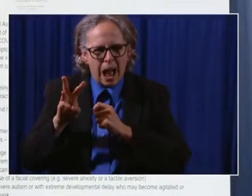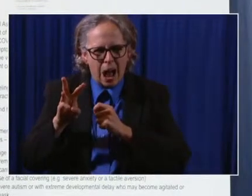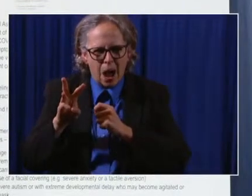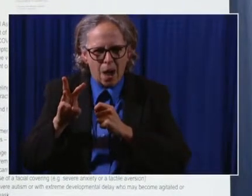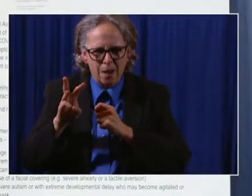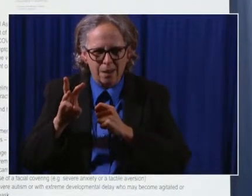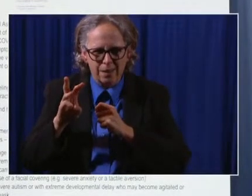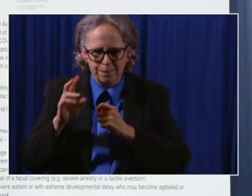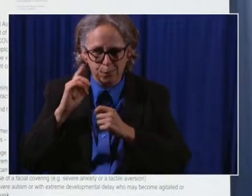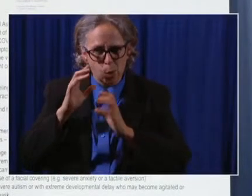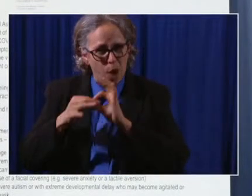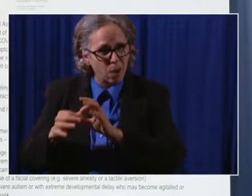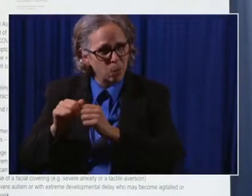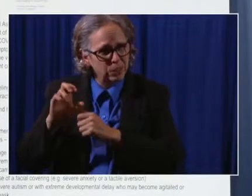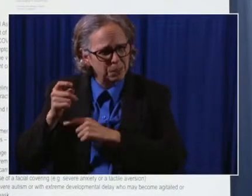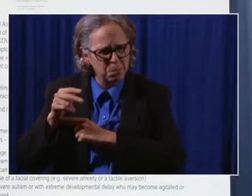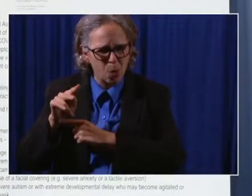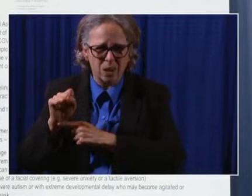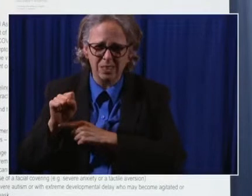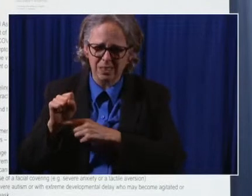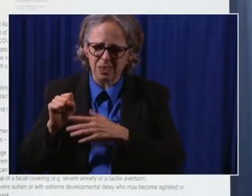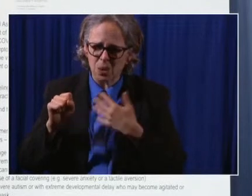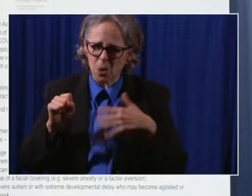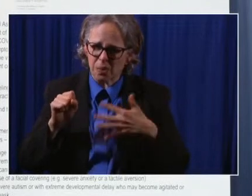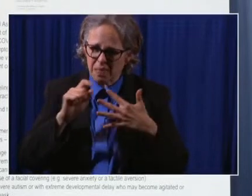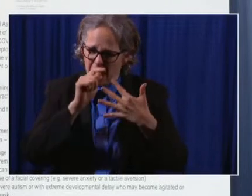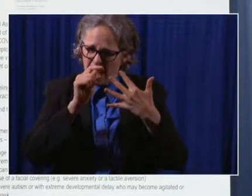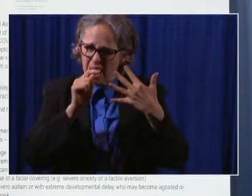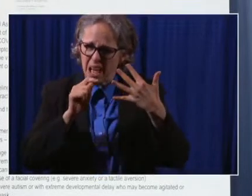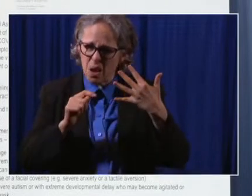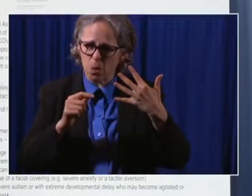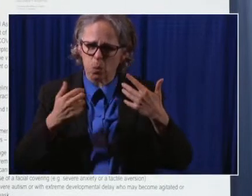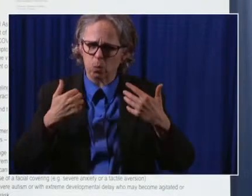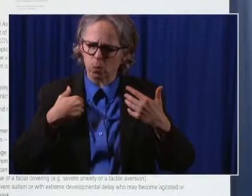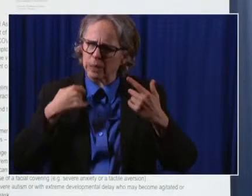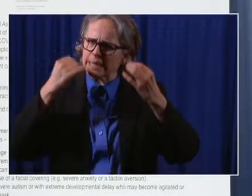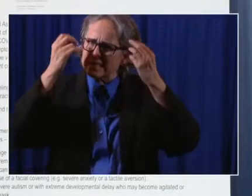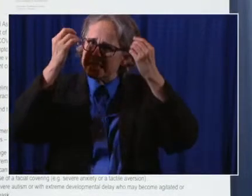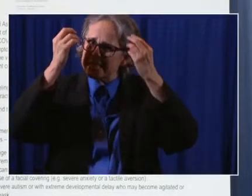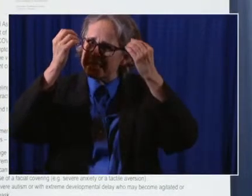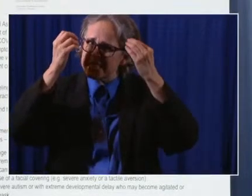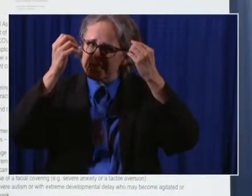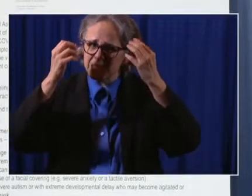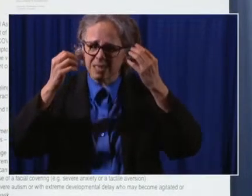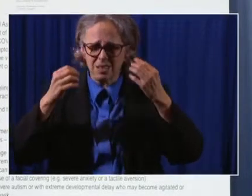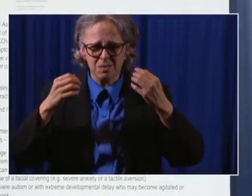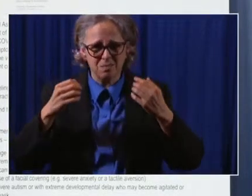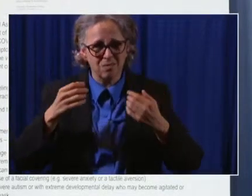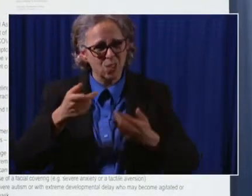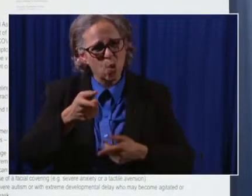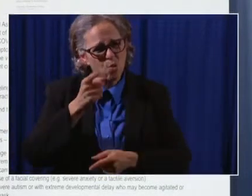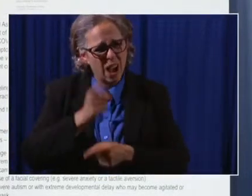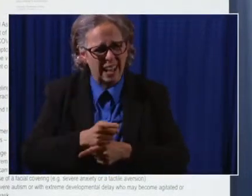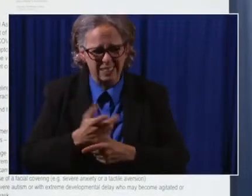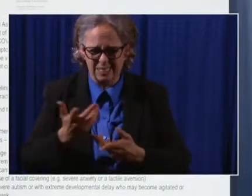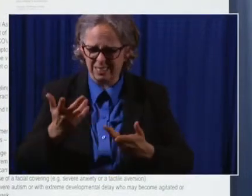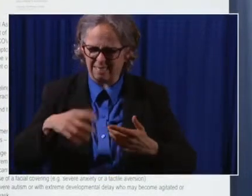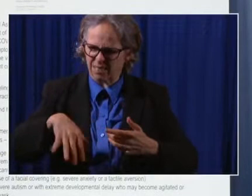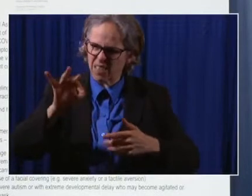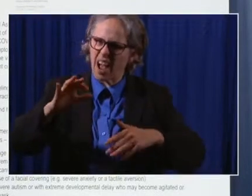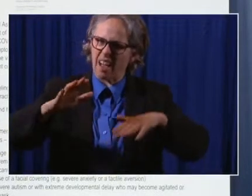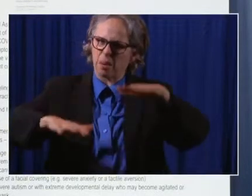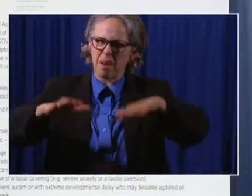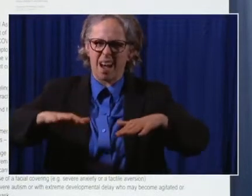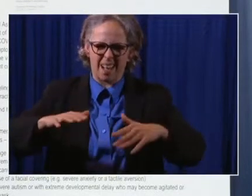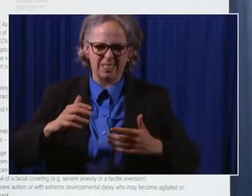that certainly are things that we will take into consideration. But it's all a balance. It's all trying to figure out what you